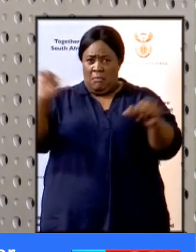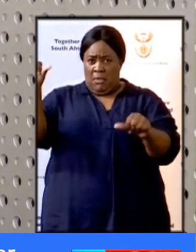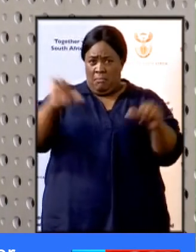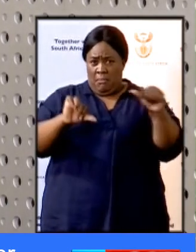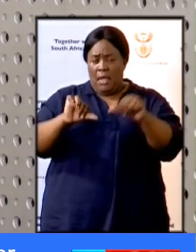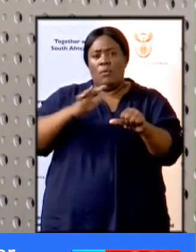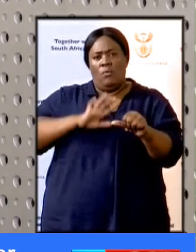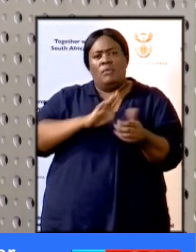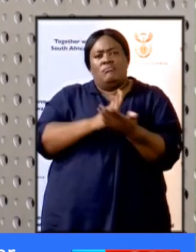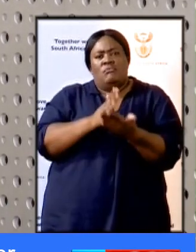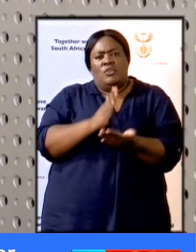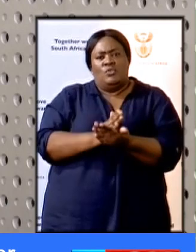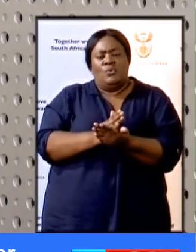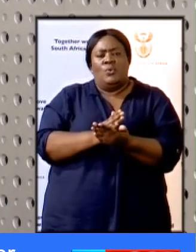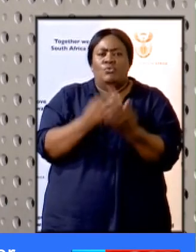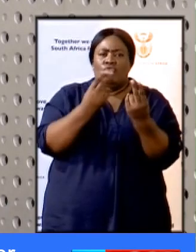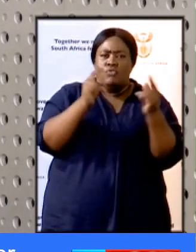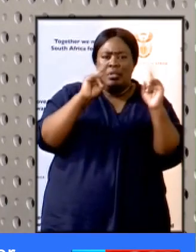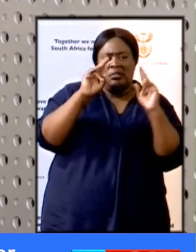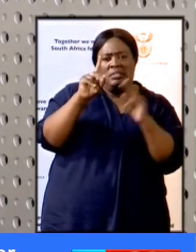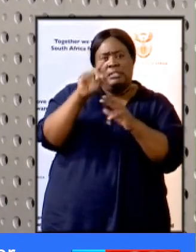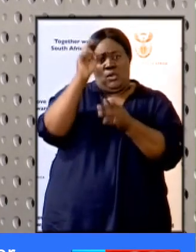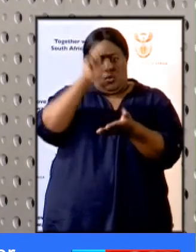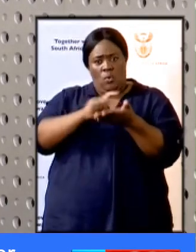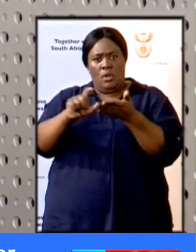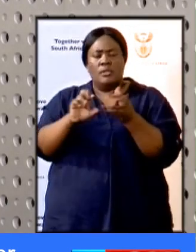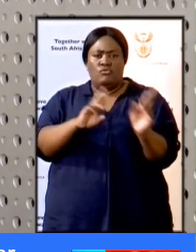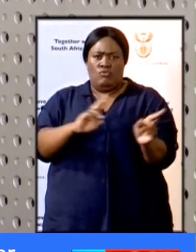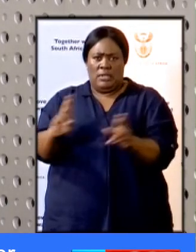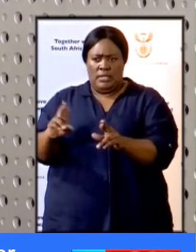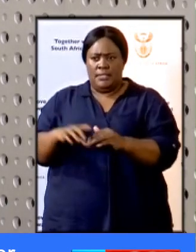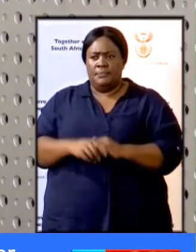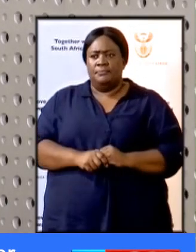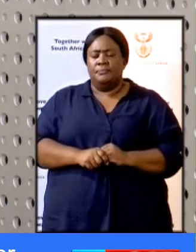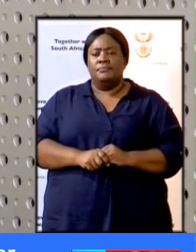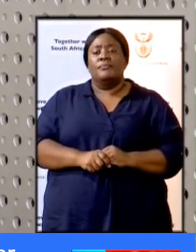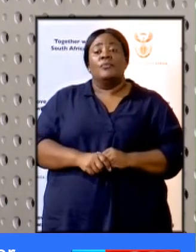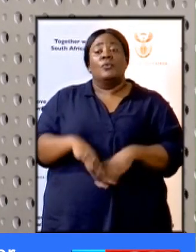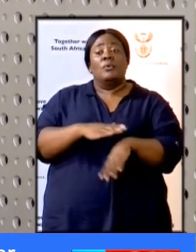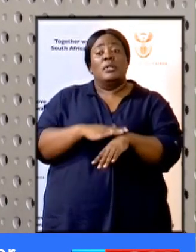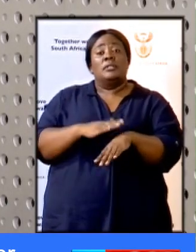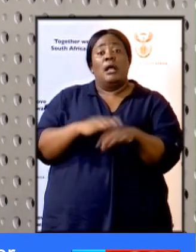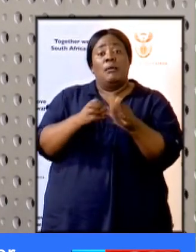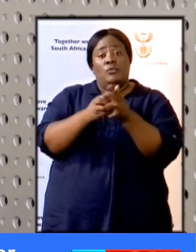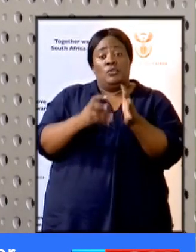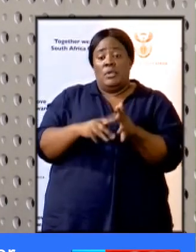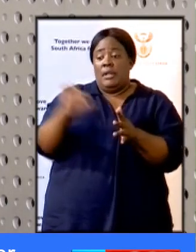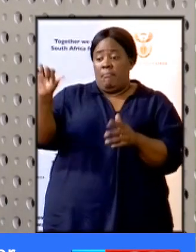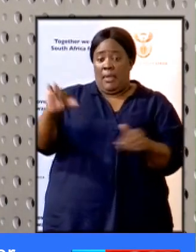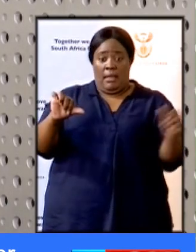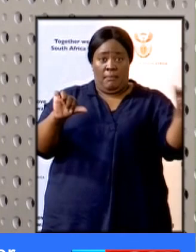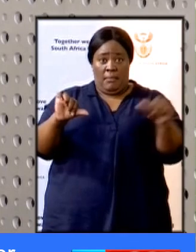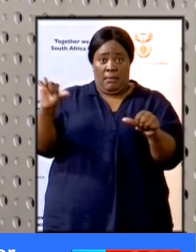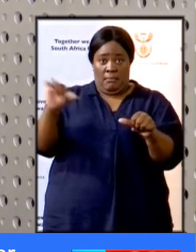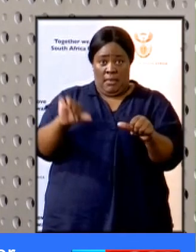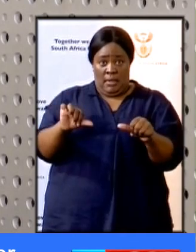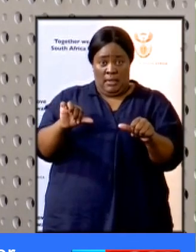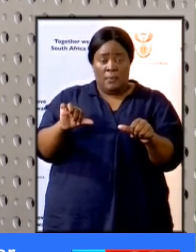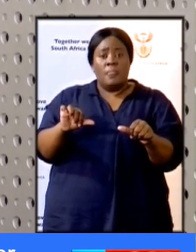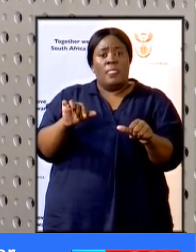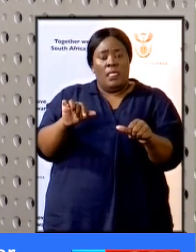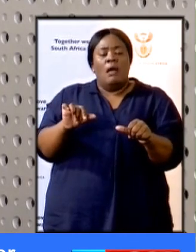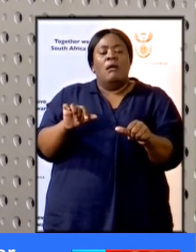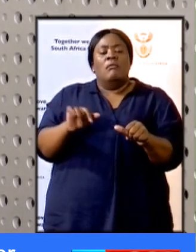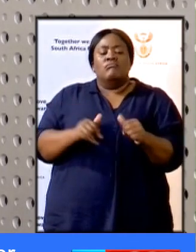When students return to campuses, protocols will be in place for the maintenance of